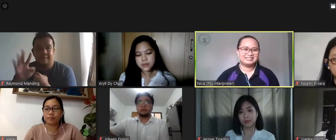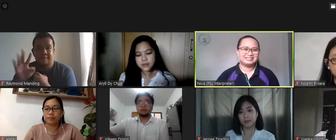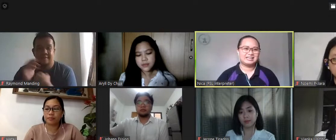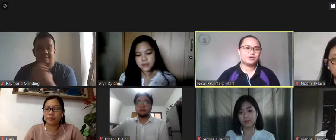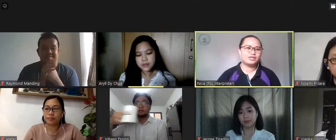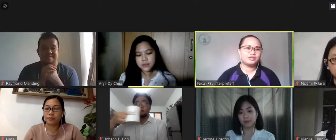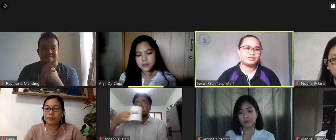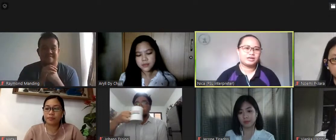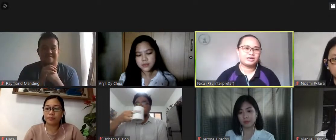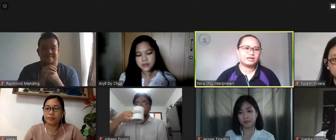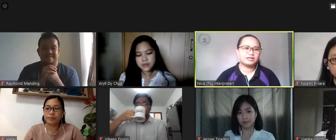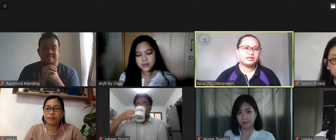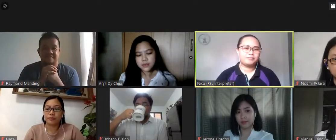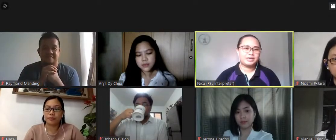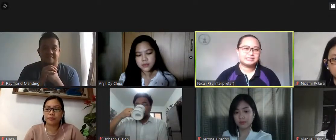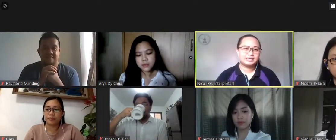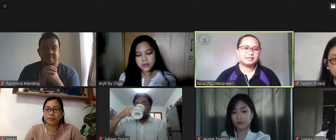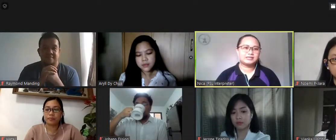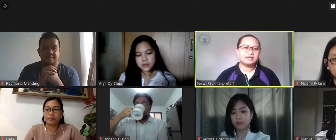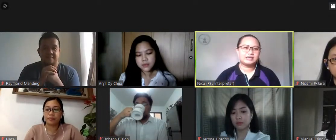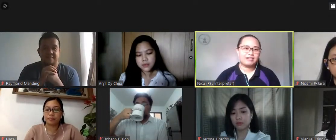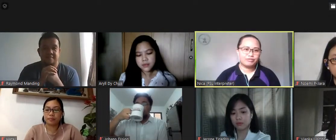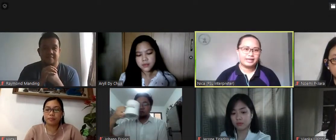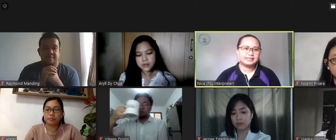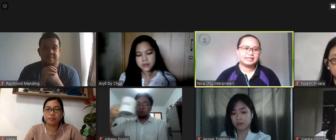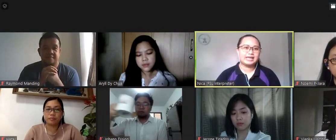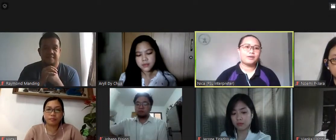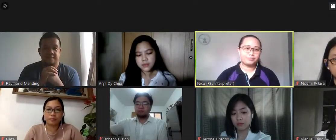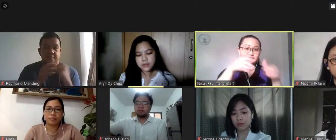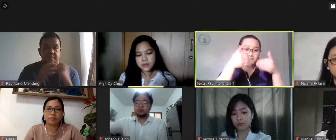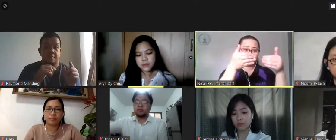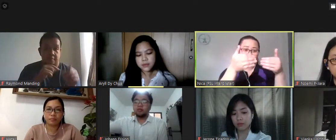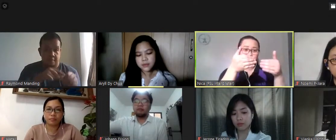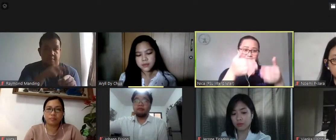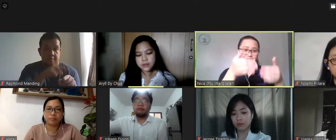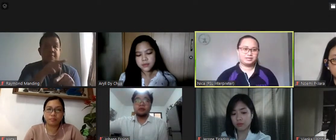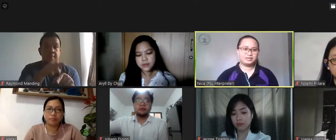so I think basic the alphabet and numbers,